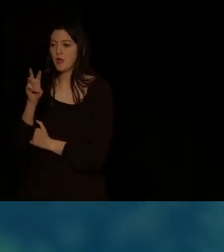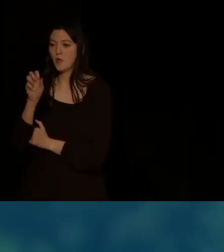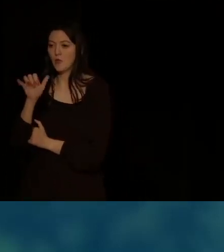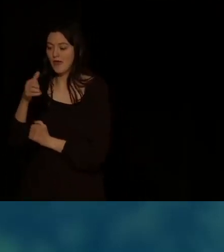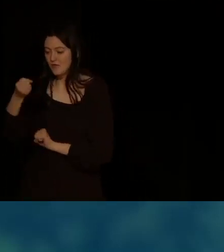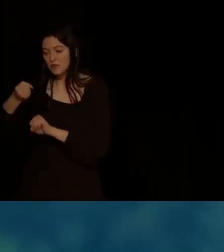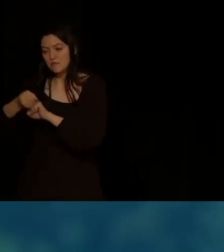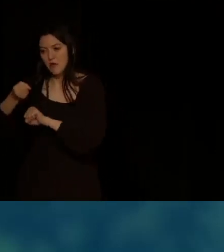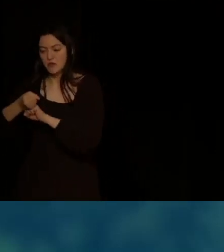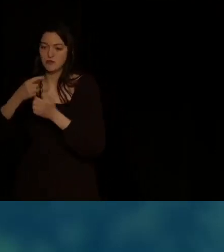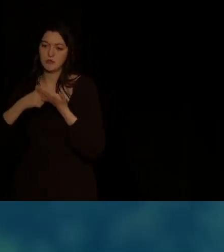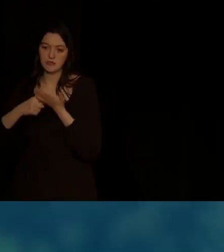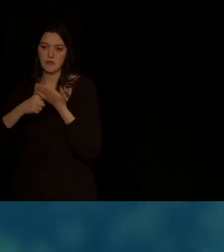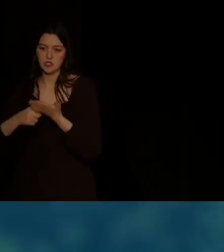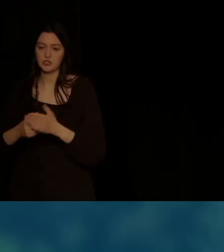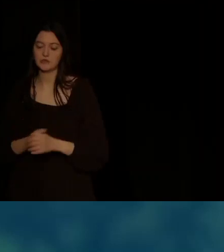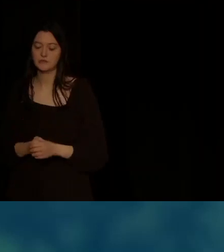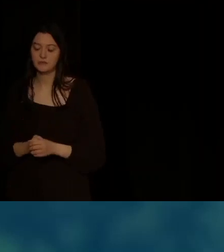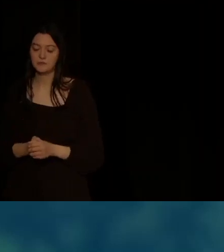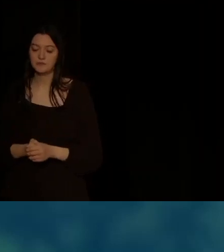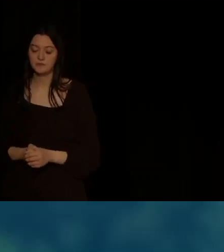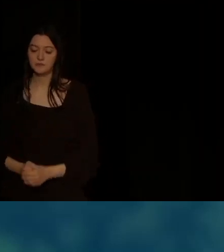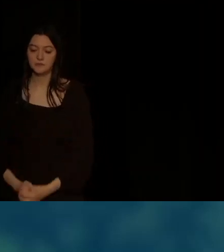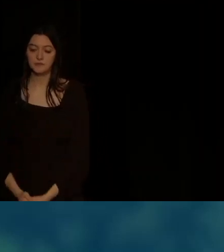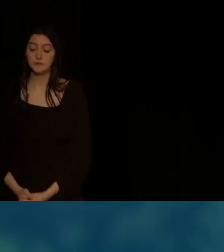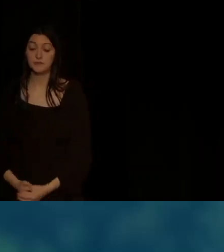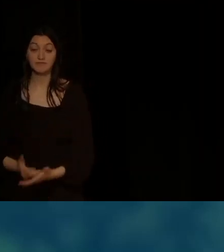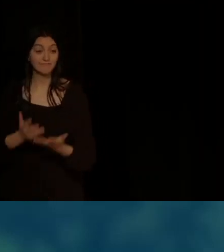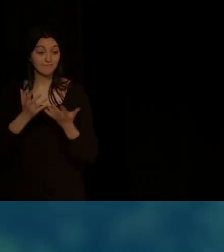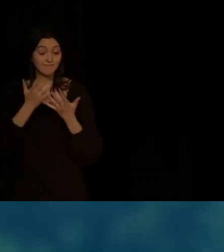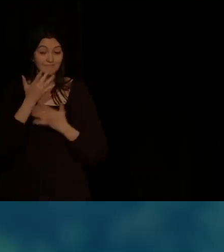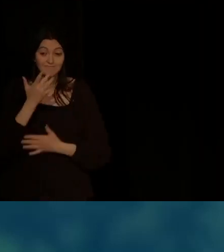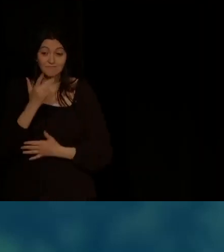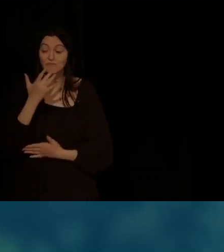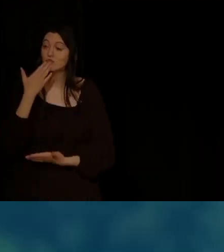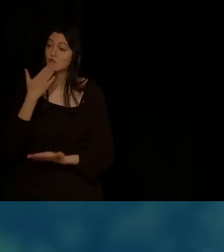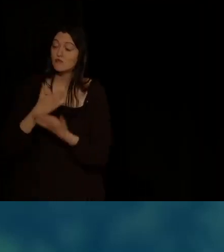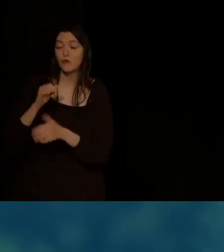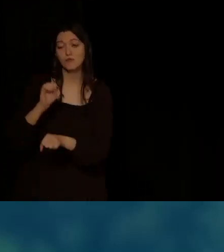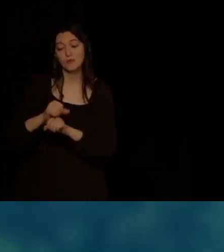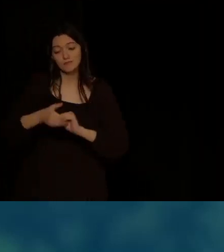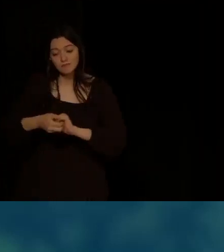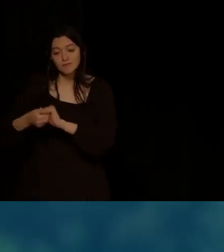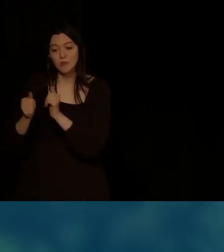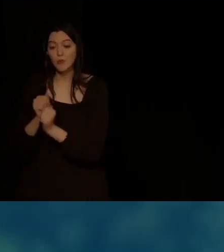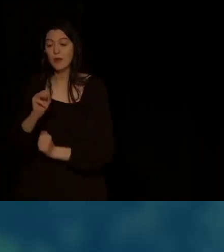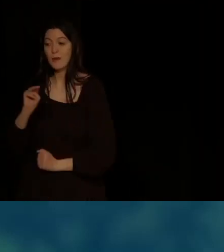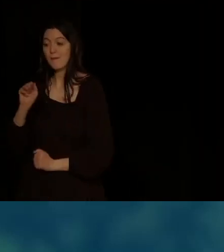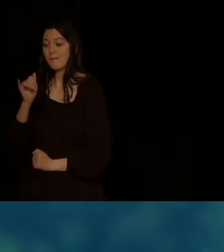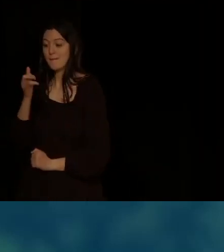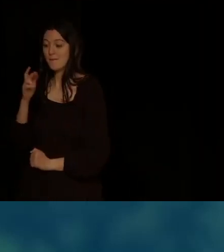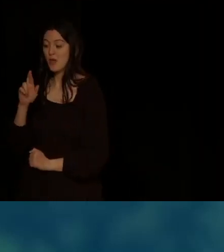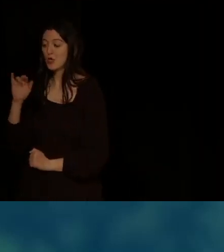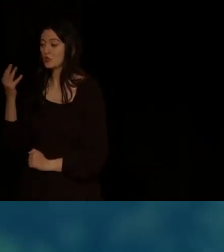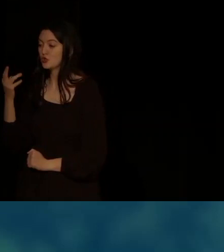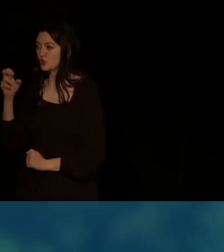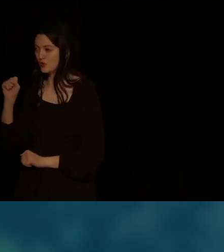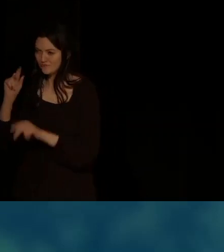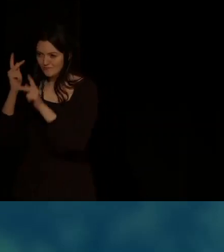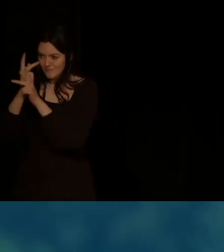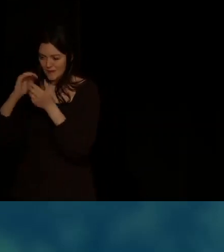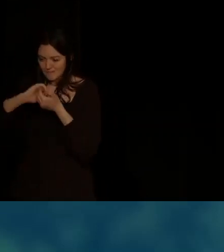these discussions. I'm fortunate to have a good working relationship with Mayor Jones, and we're constantly looking for ways to